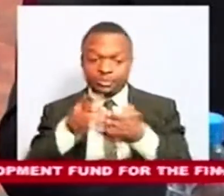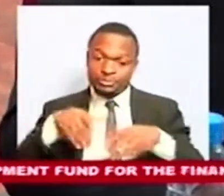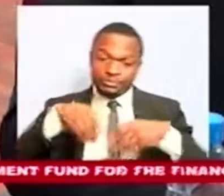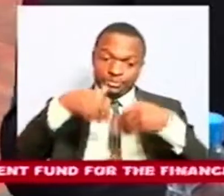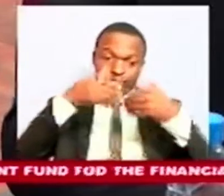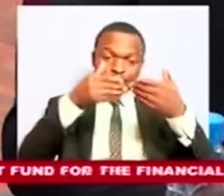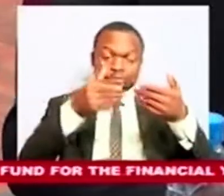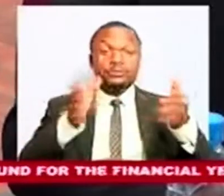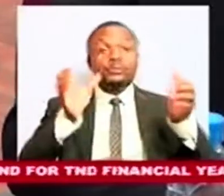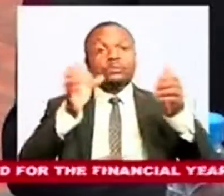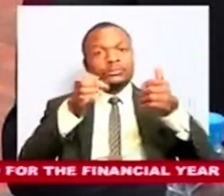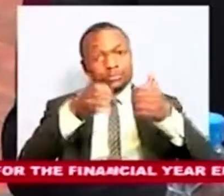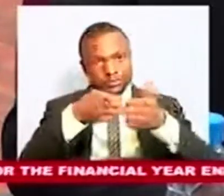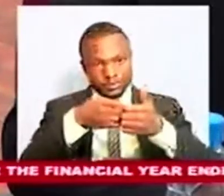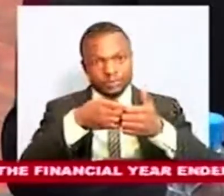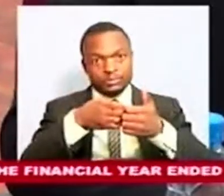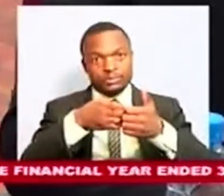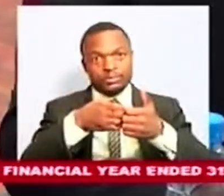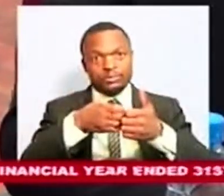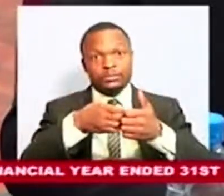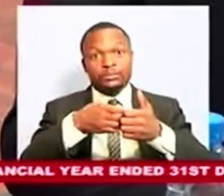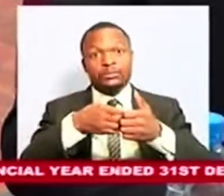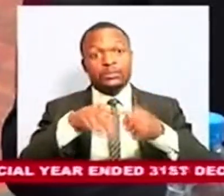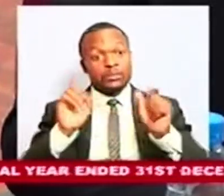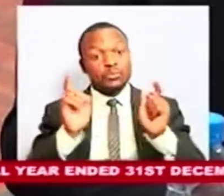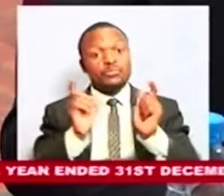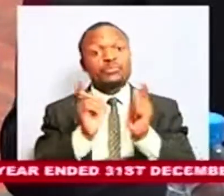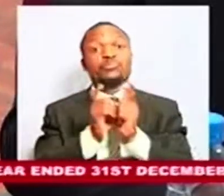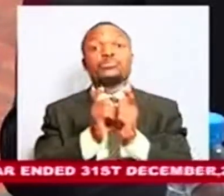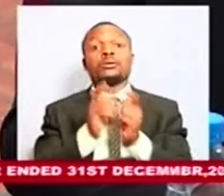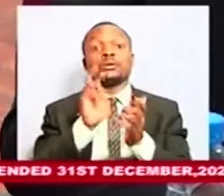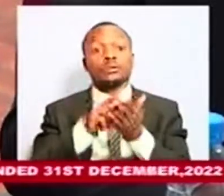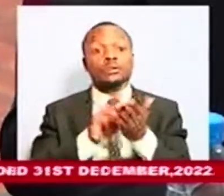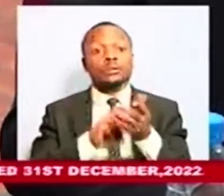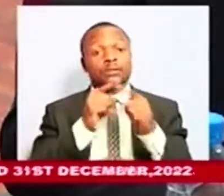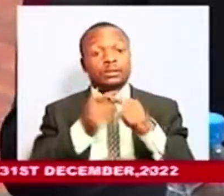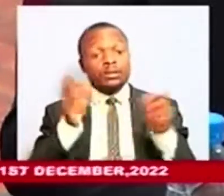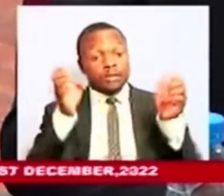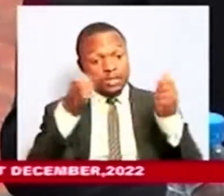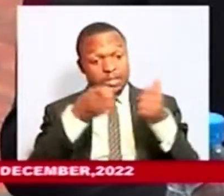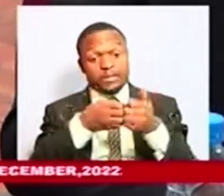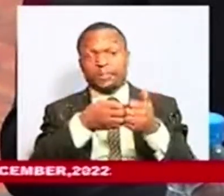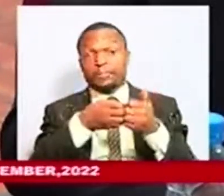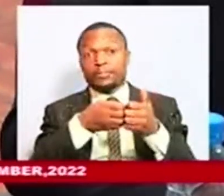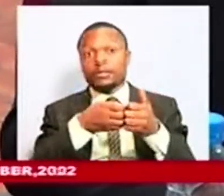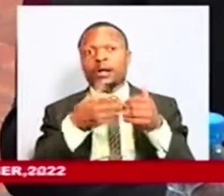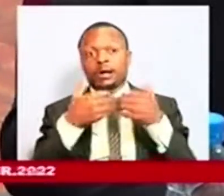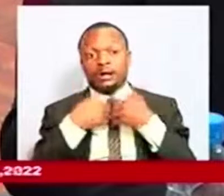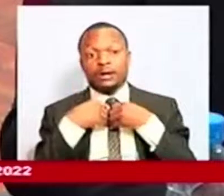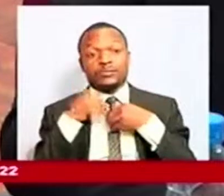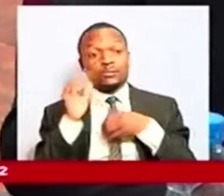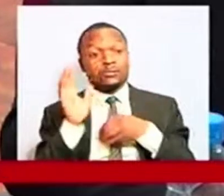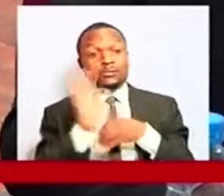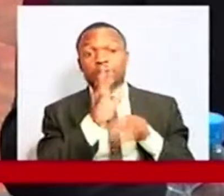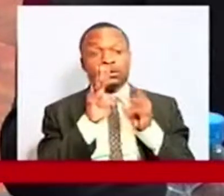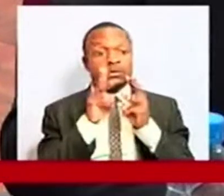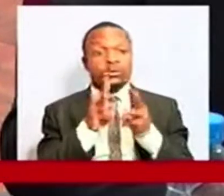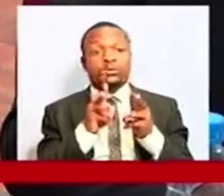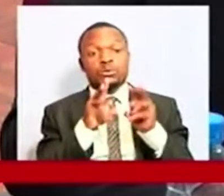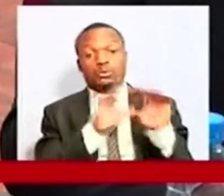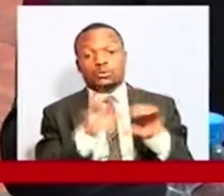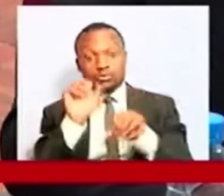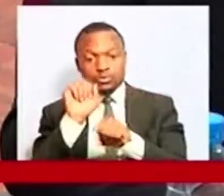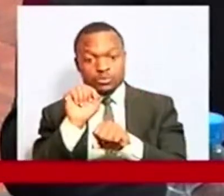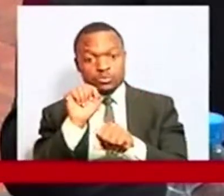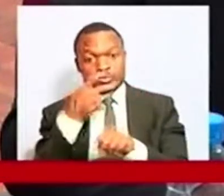the bank could meet the requirements. But the bank has their own way of doing things. Mostly those who didn't